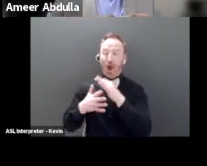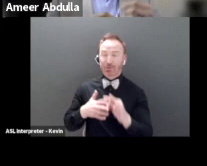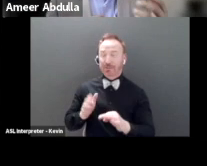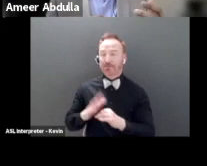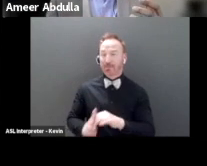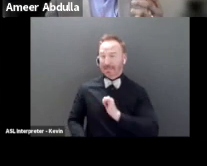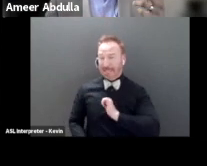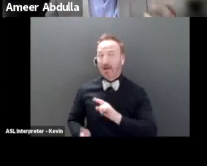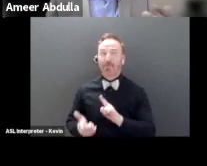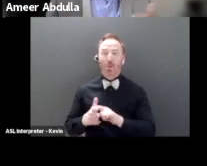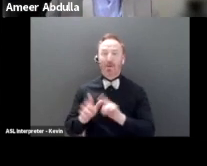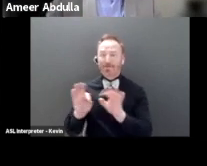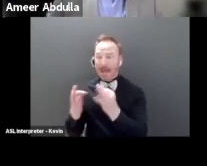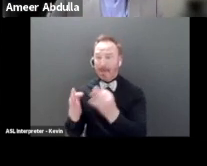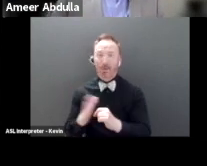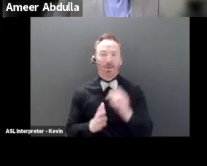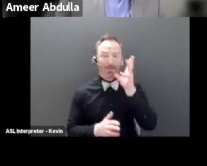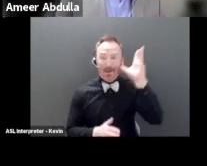family, or their parents,